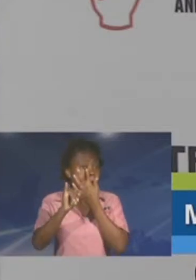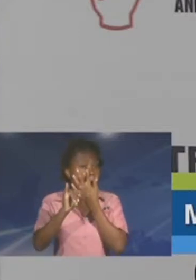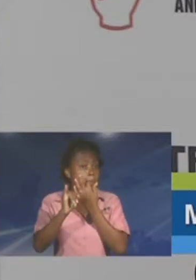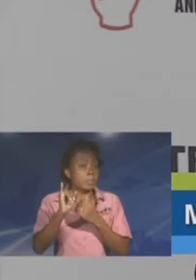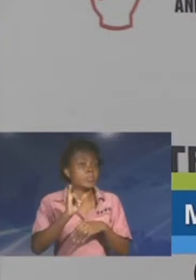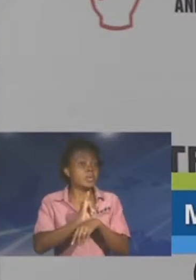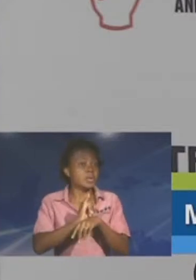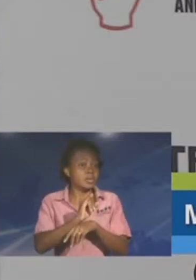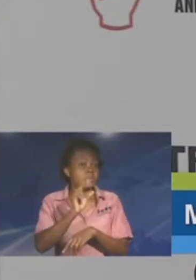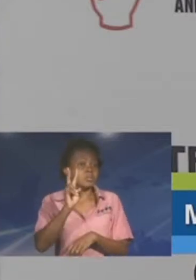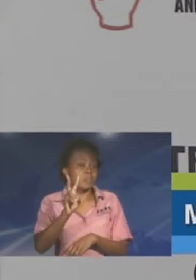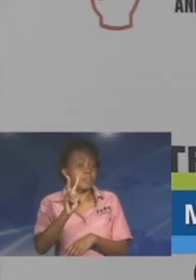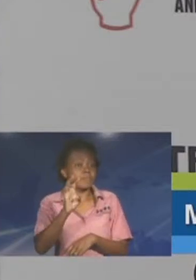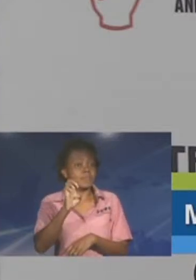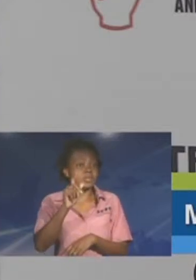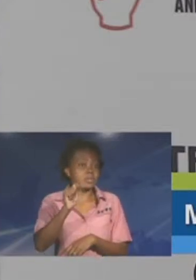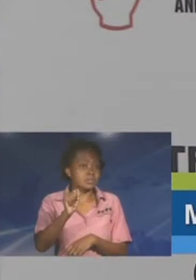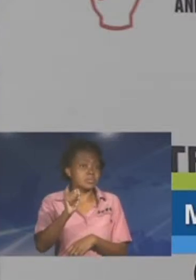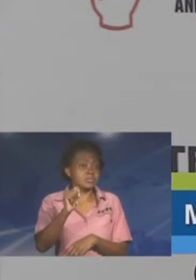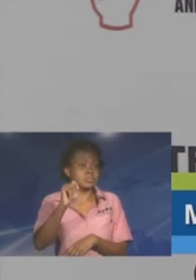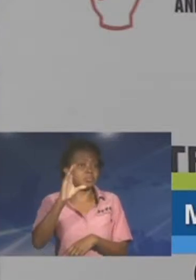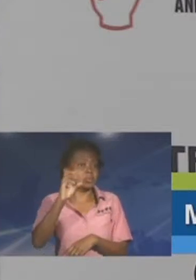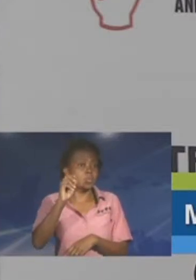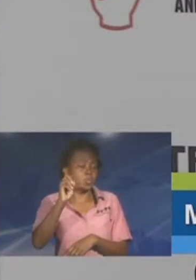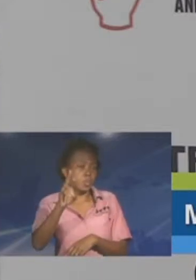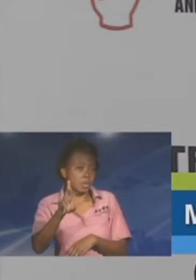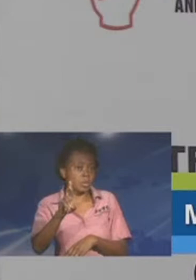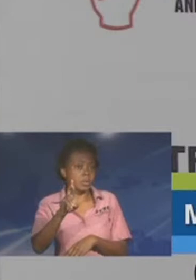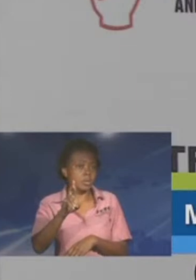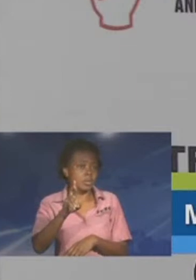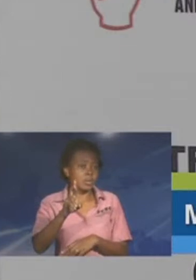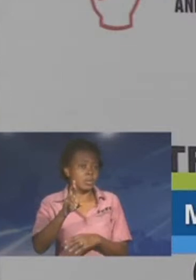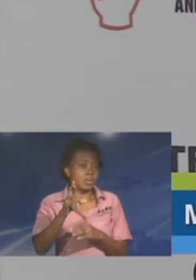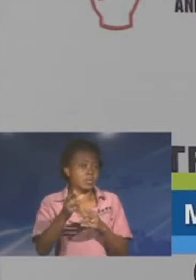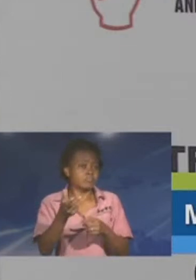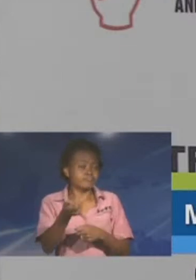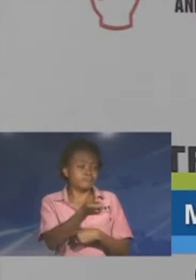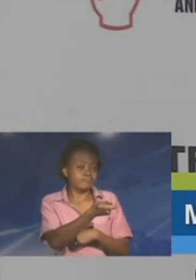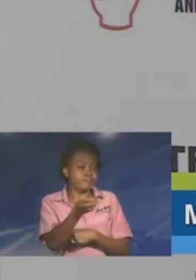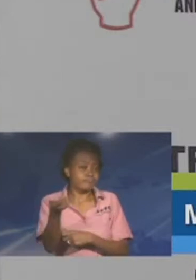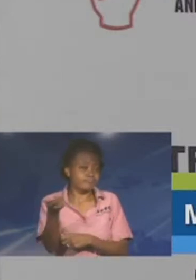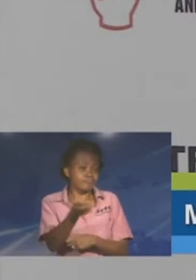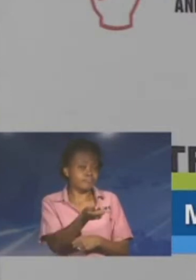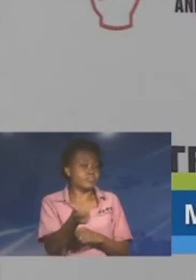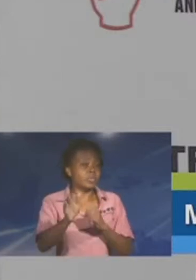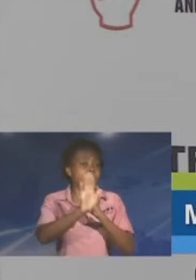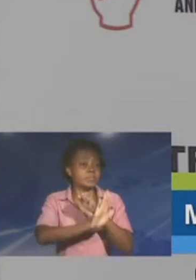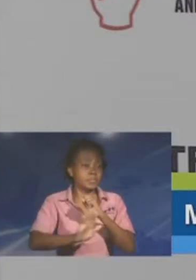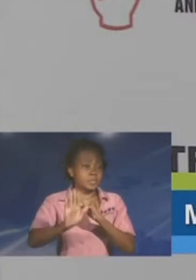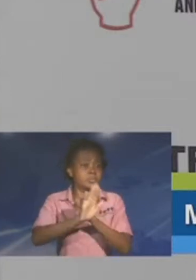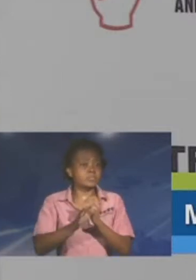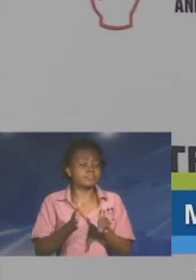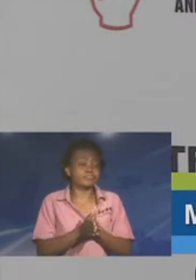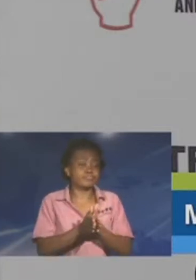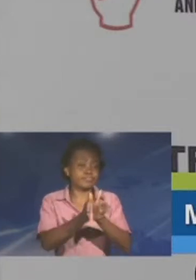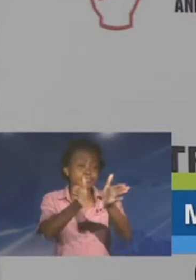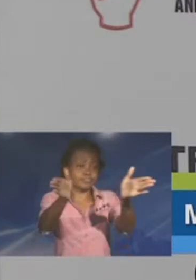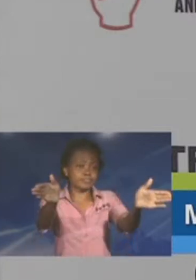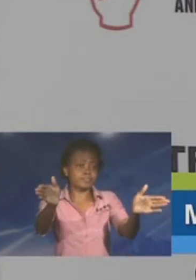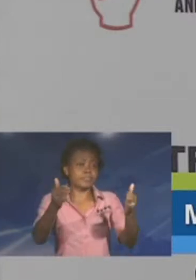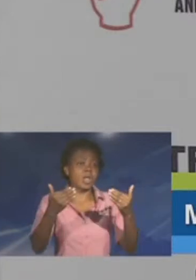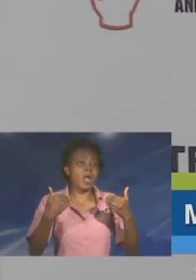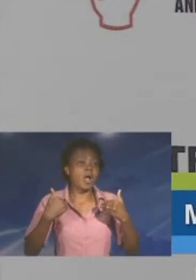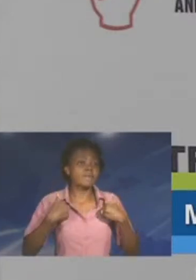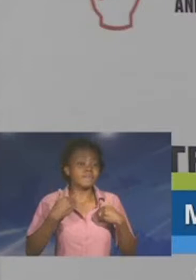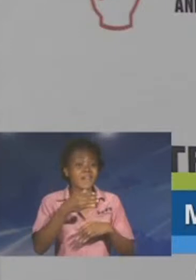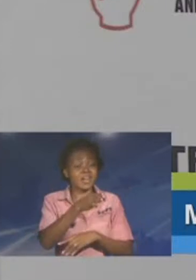of monitoring and managing the vector population in the country. So it's a wide gamut of